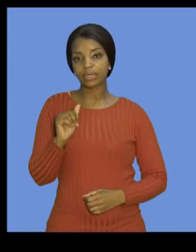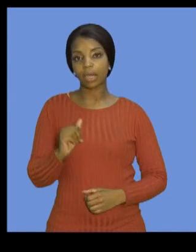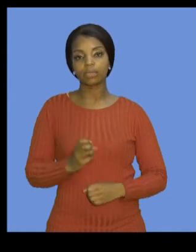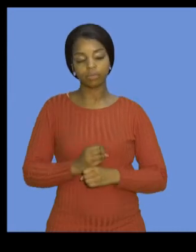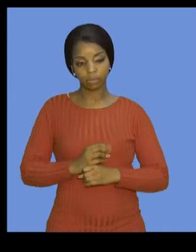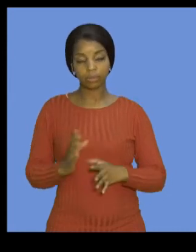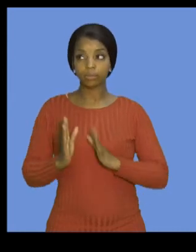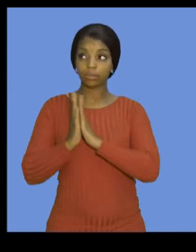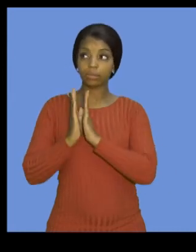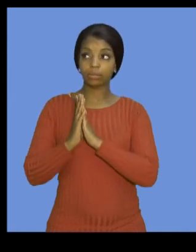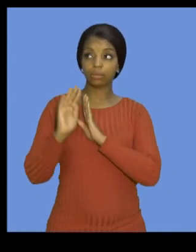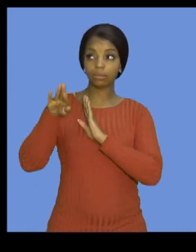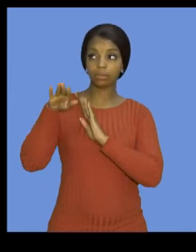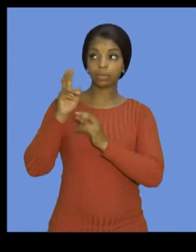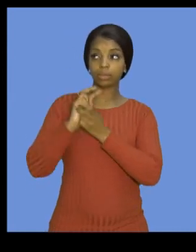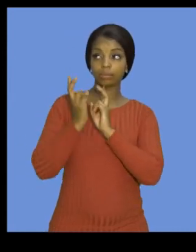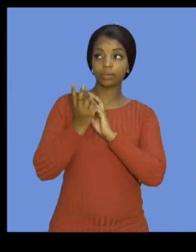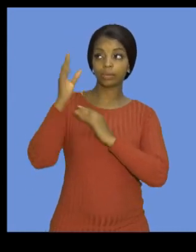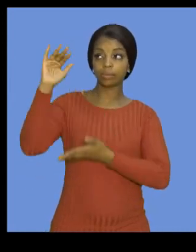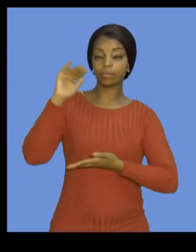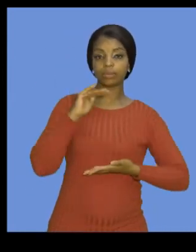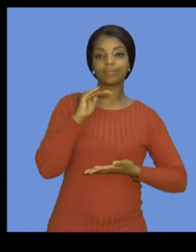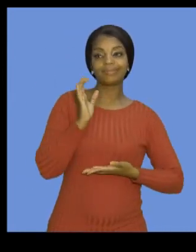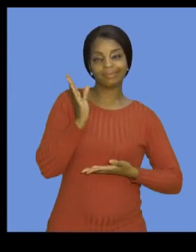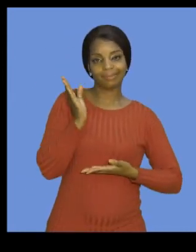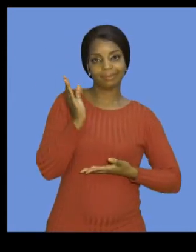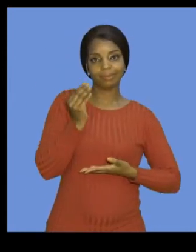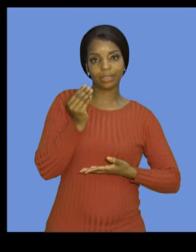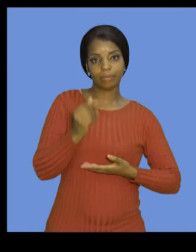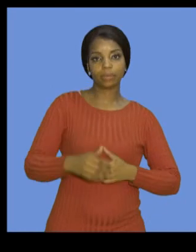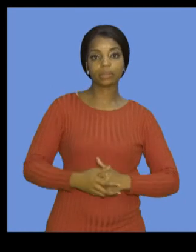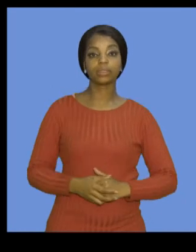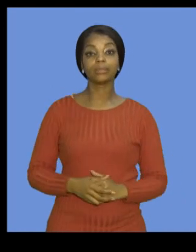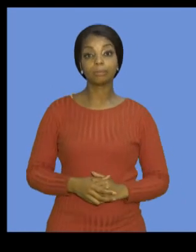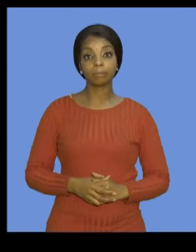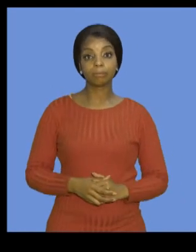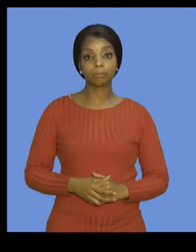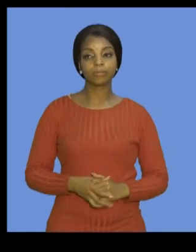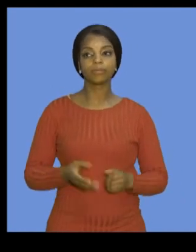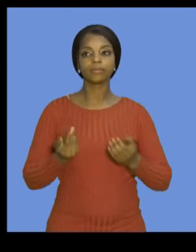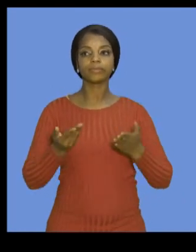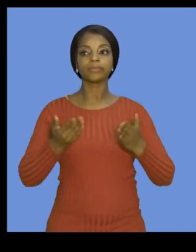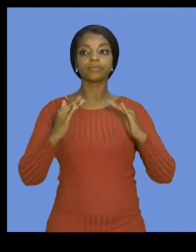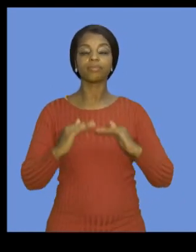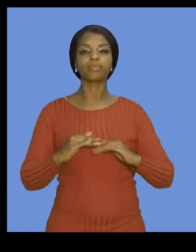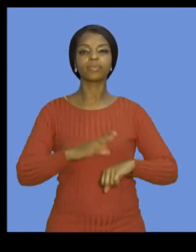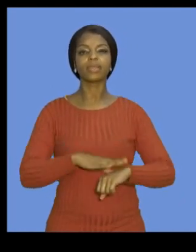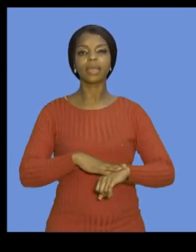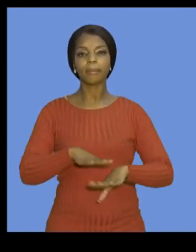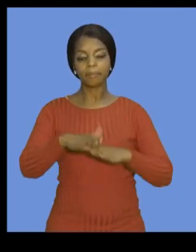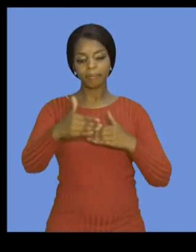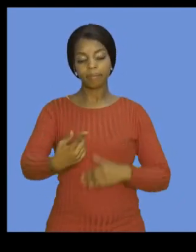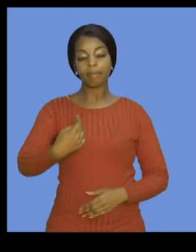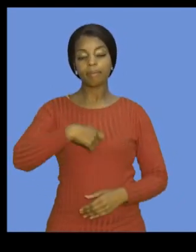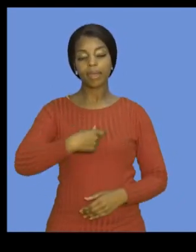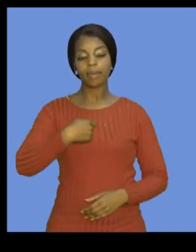Maria actually borrowed from the bank or from the financing agent. The time, remember, is 60 months, which is